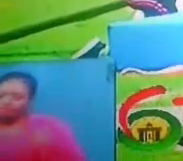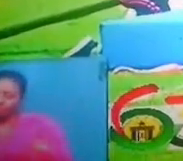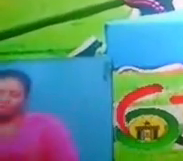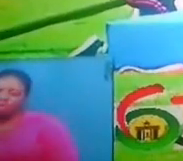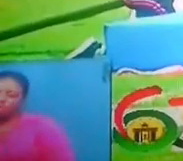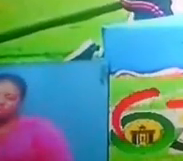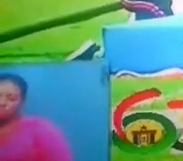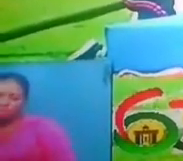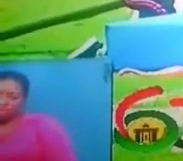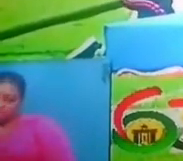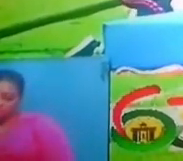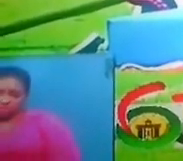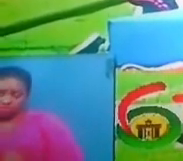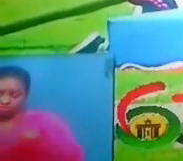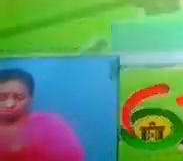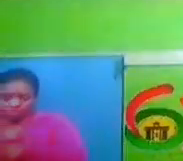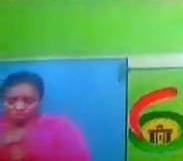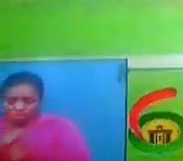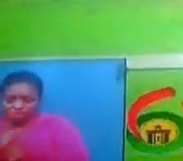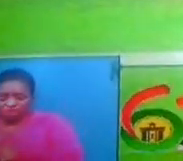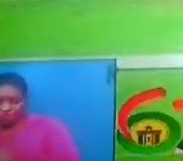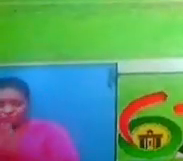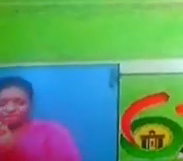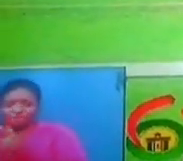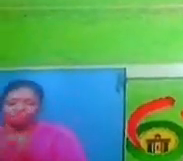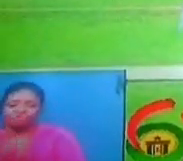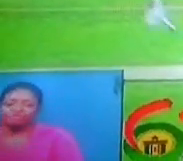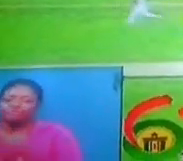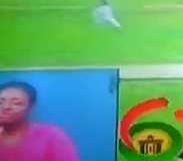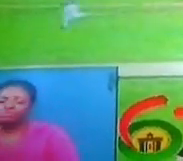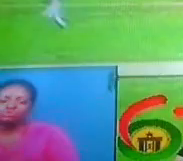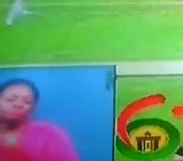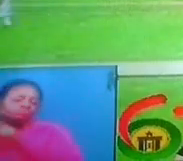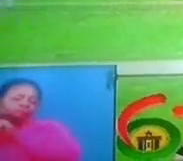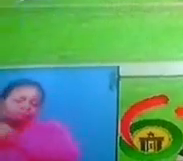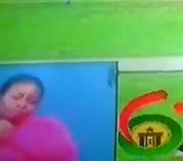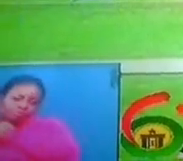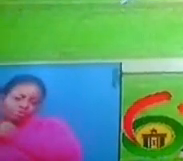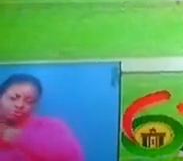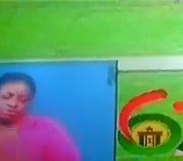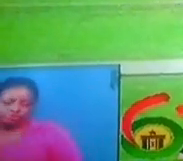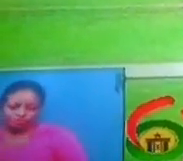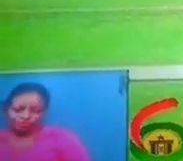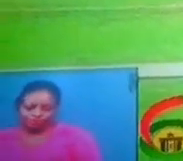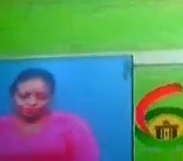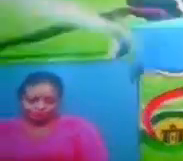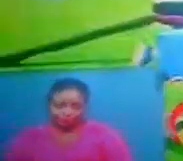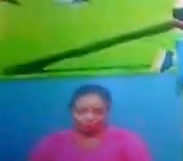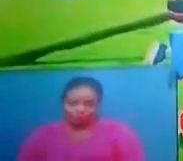experts. If you are not one, do not try it. You may end up hurting yourself.